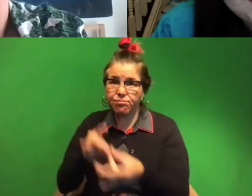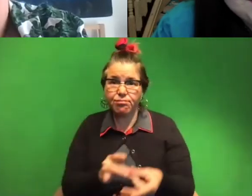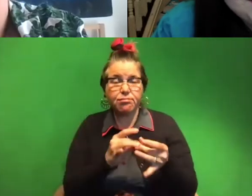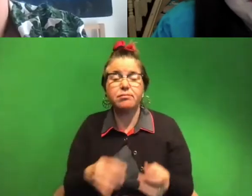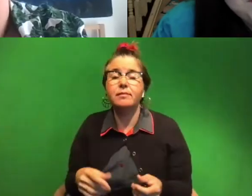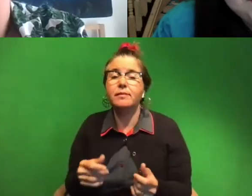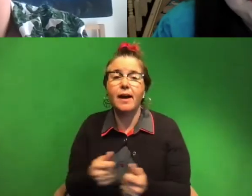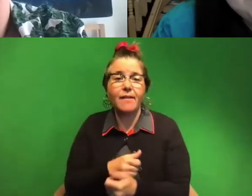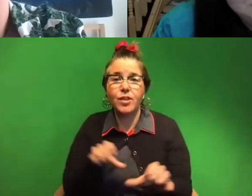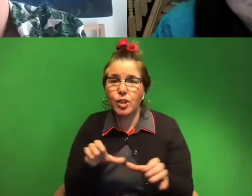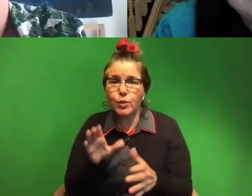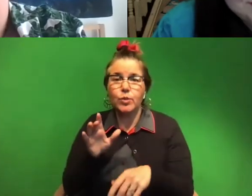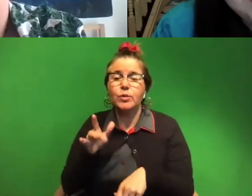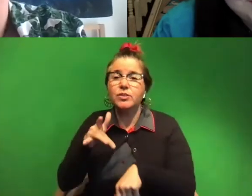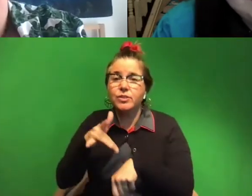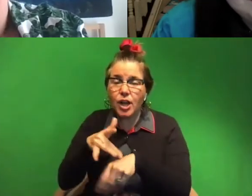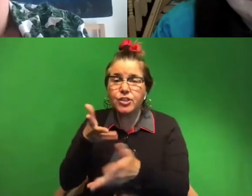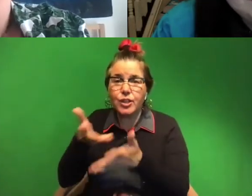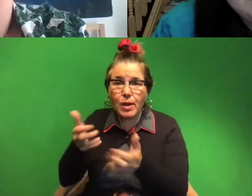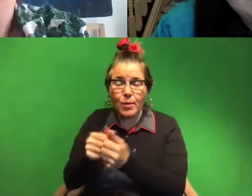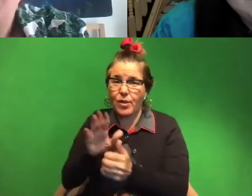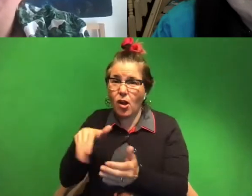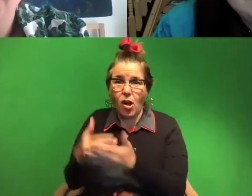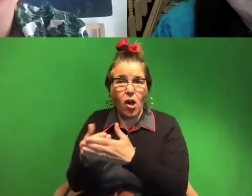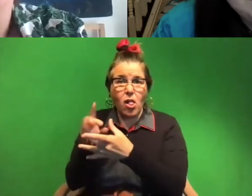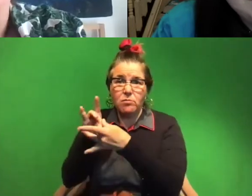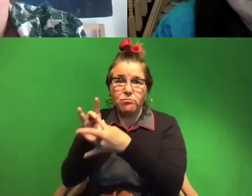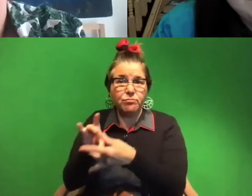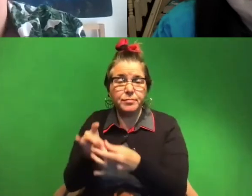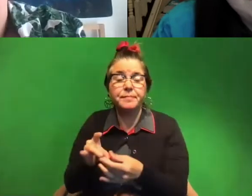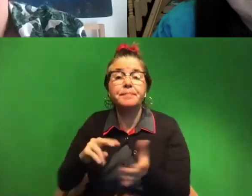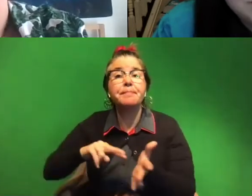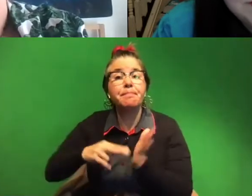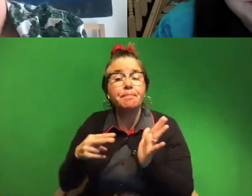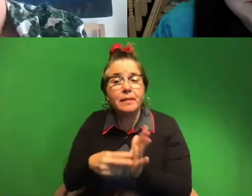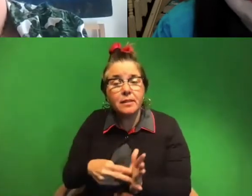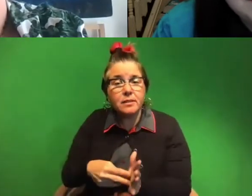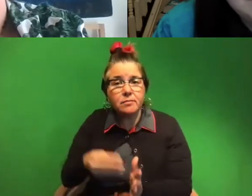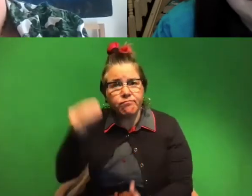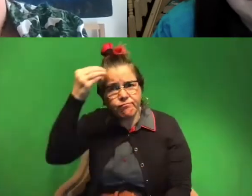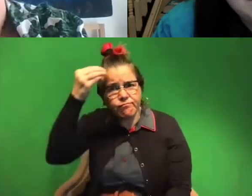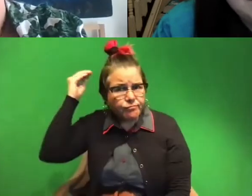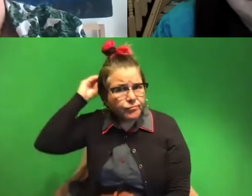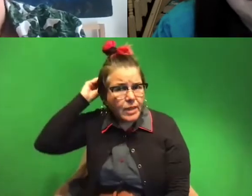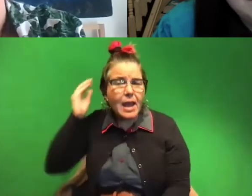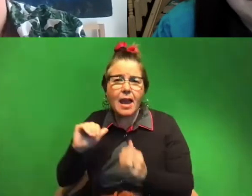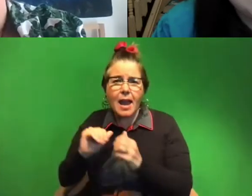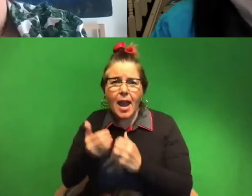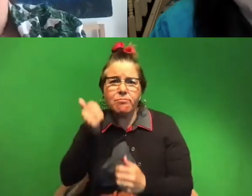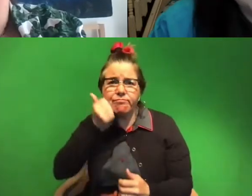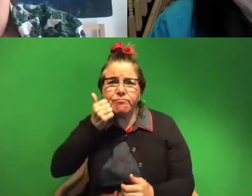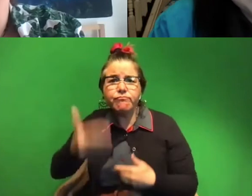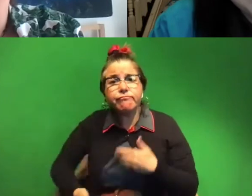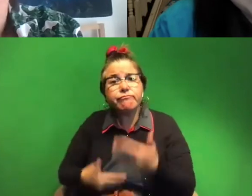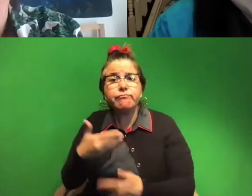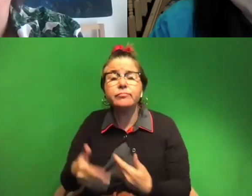you do, touch, interact with, all. So be mindful of how you go about your everyday. If